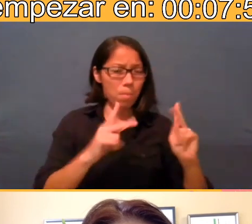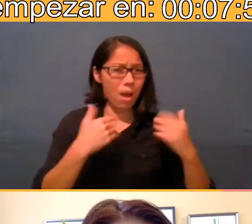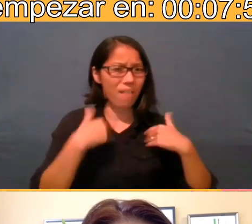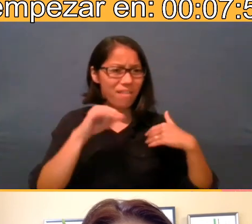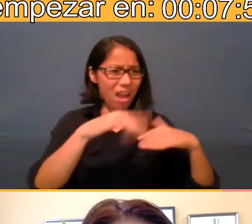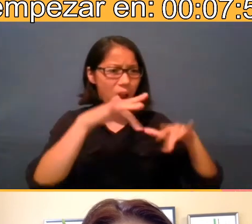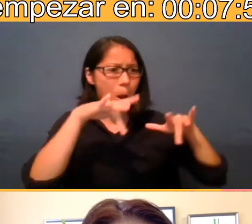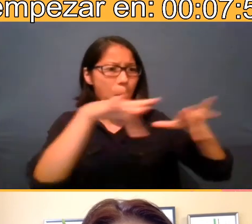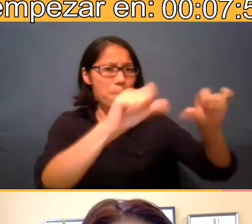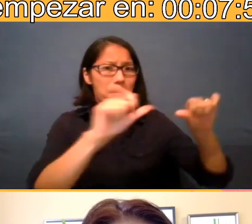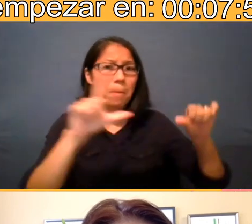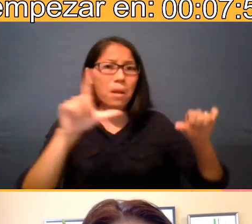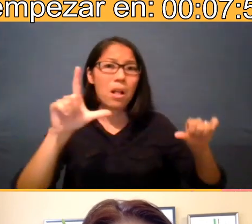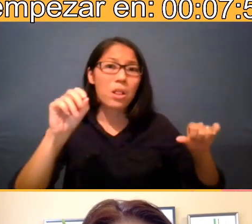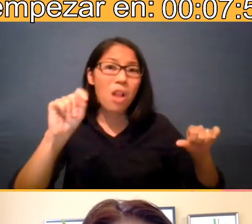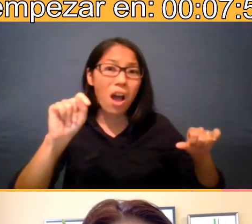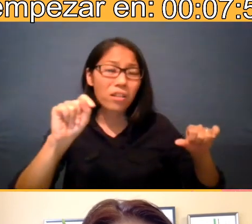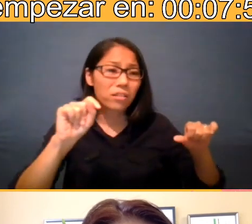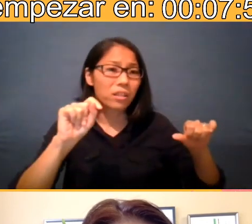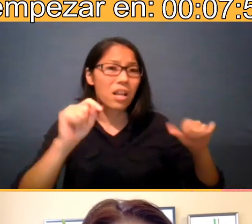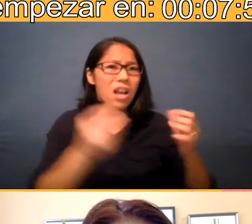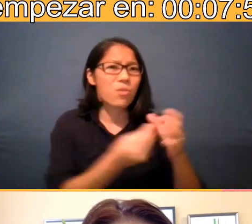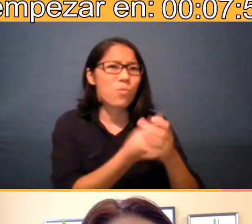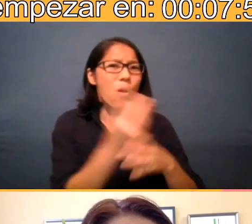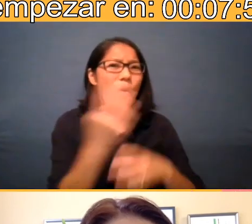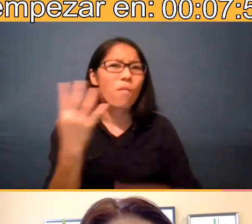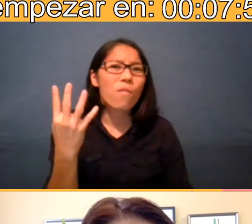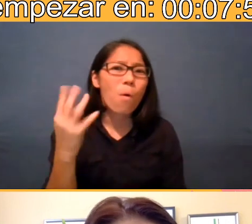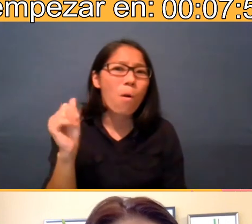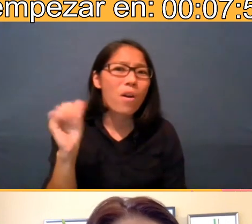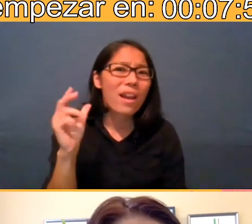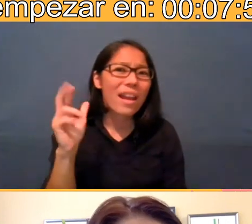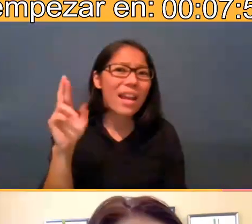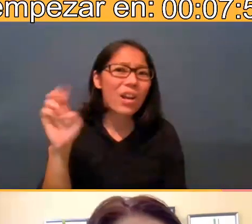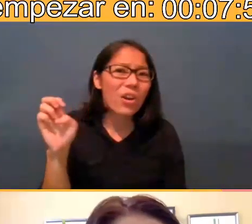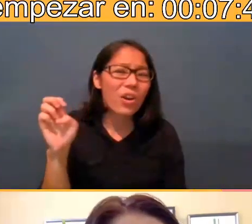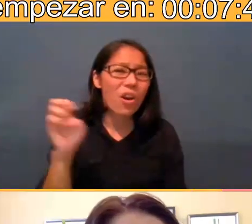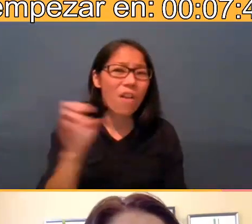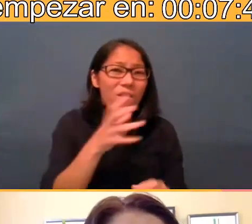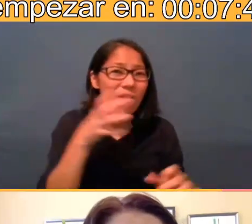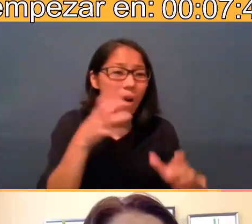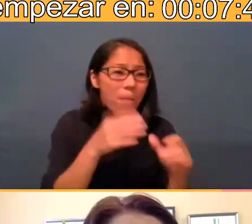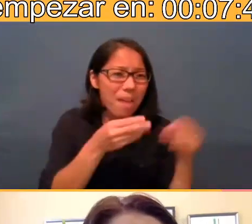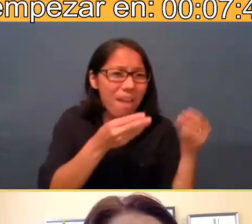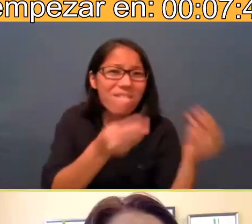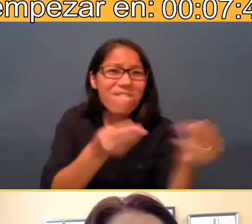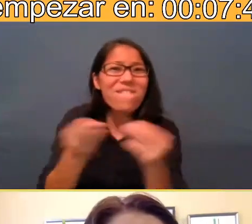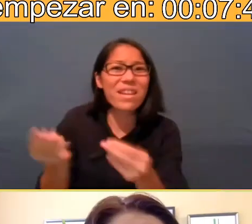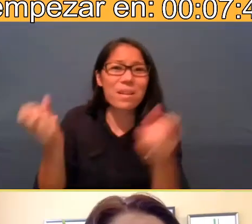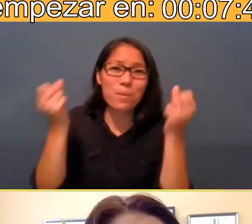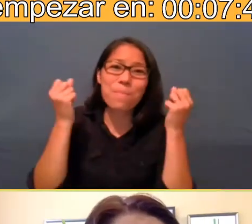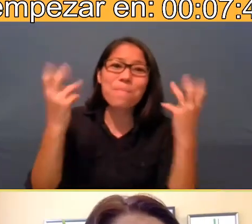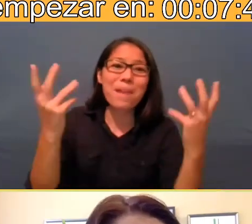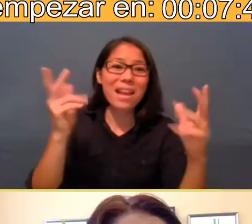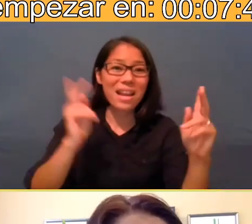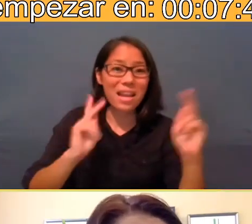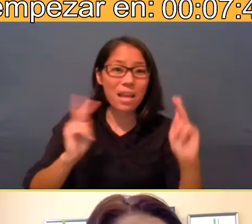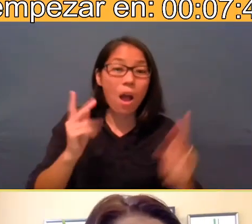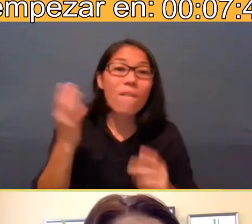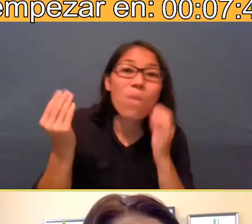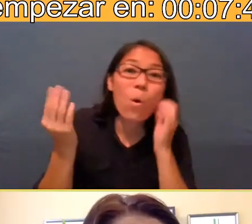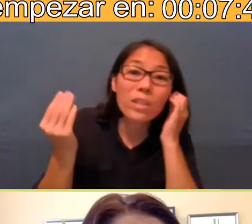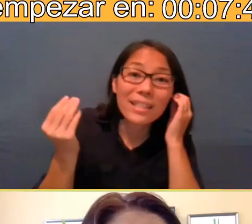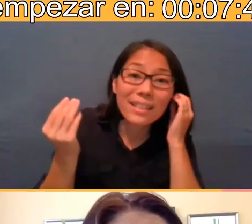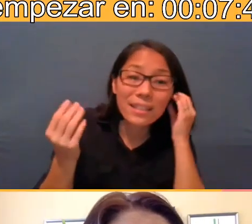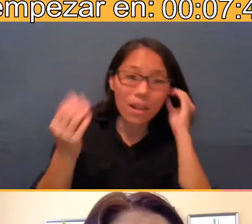lot and grow this 4-acre farm that was feeding massive communities, I thought was 14, amazing. 14